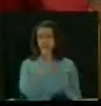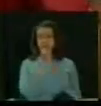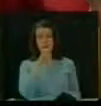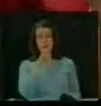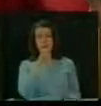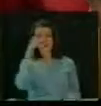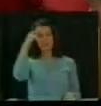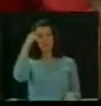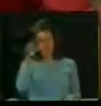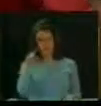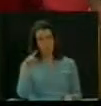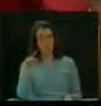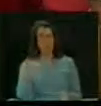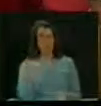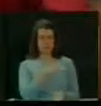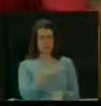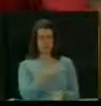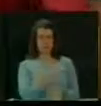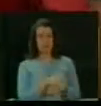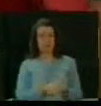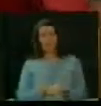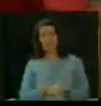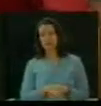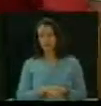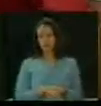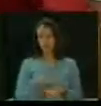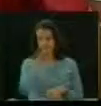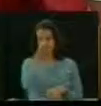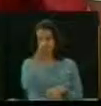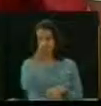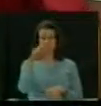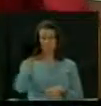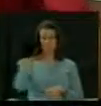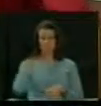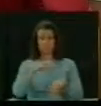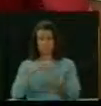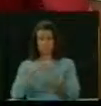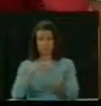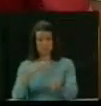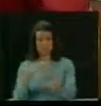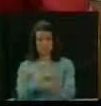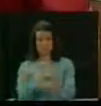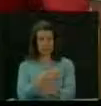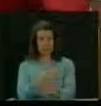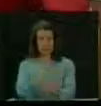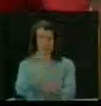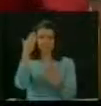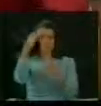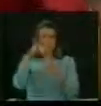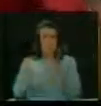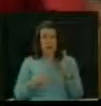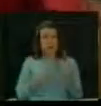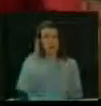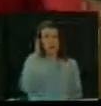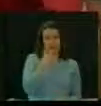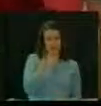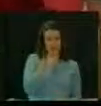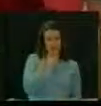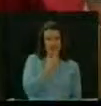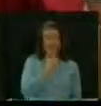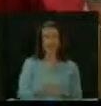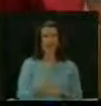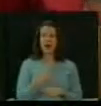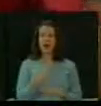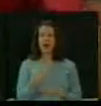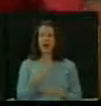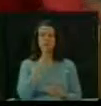committee. No one on the committee knows anything about what is in my remarks I'm about to make. I'm here to speak in